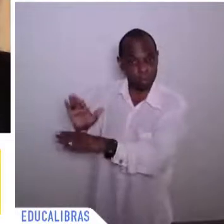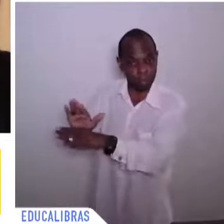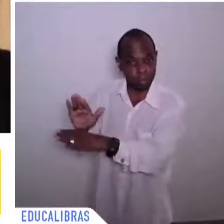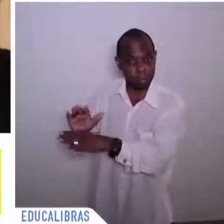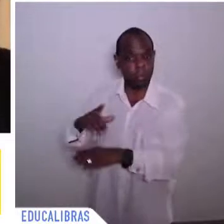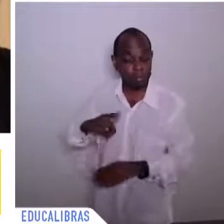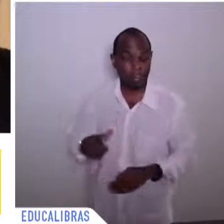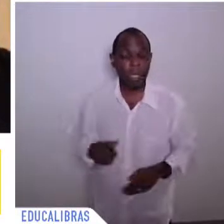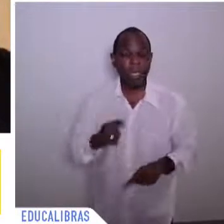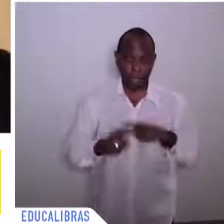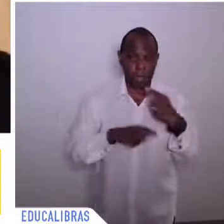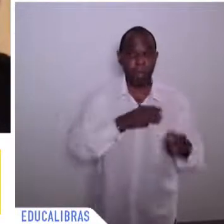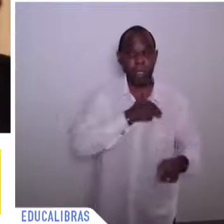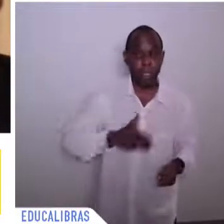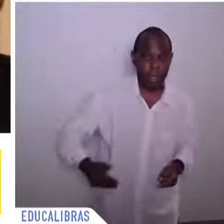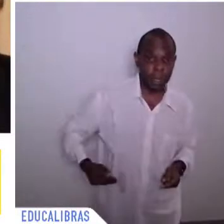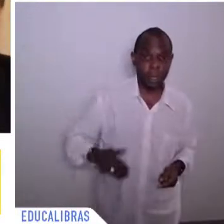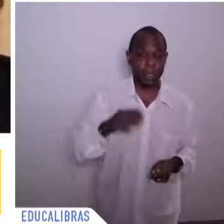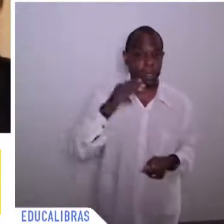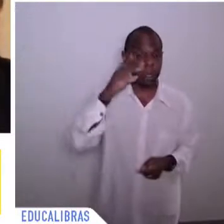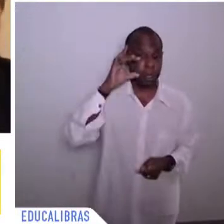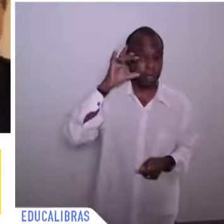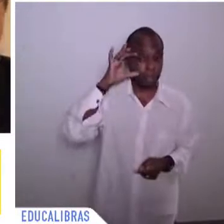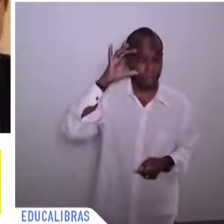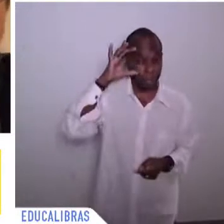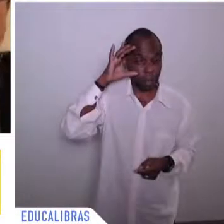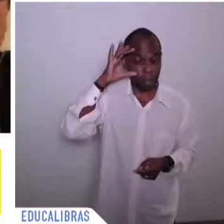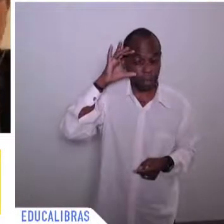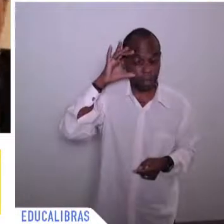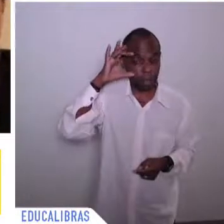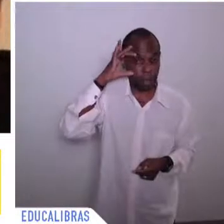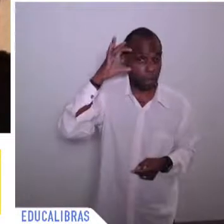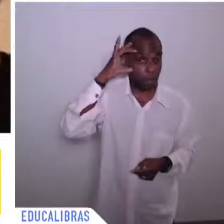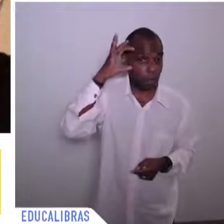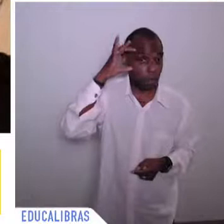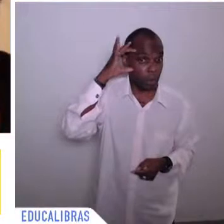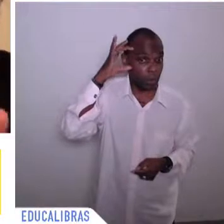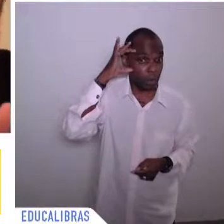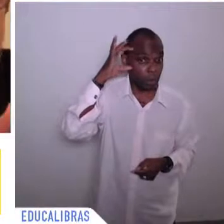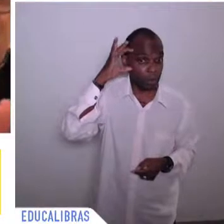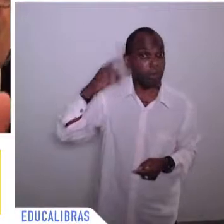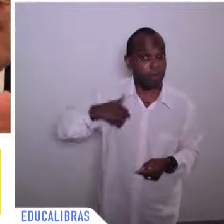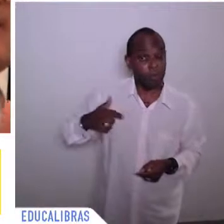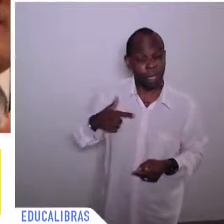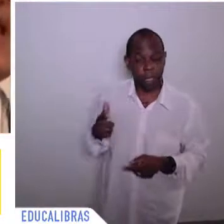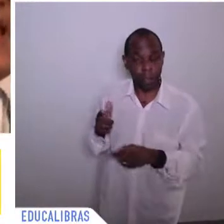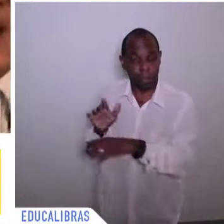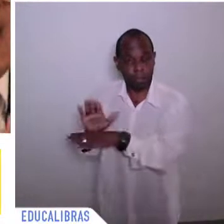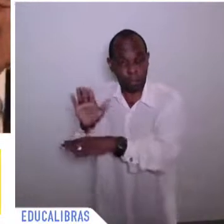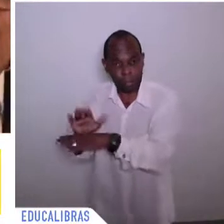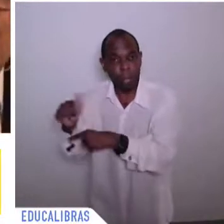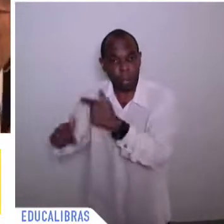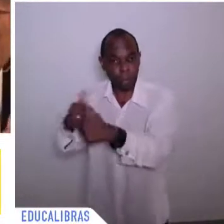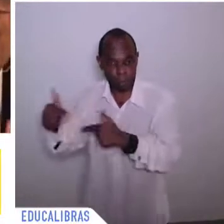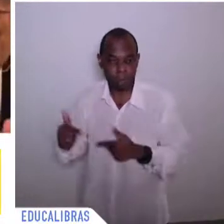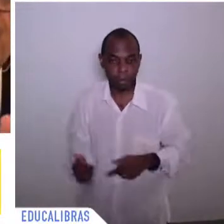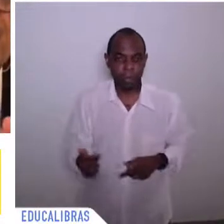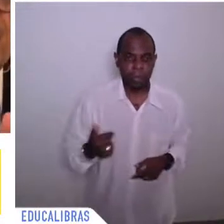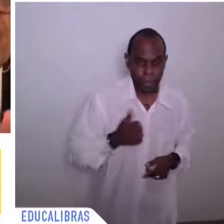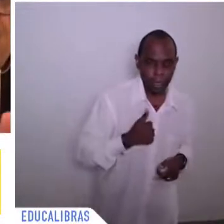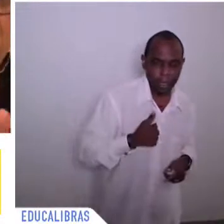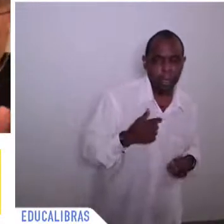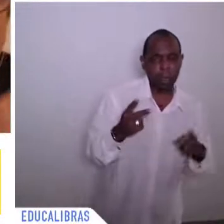woman. I was the secretary of Luísa Erundina. I was the minister of the first woman president of